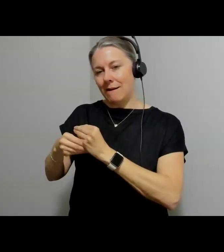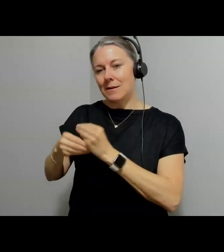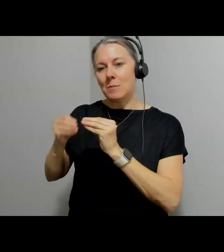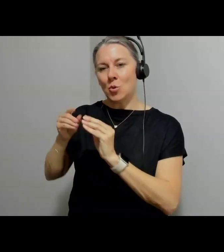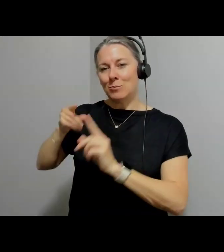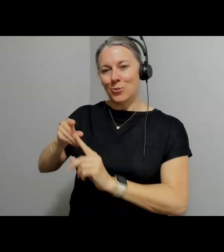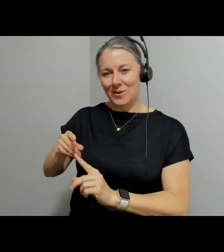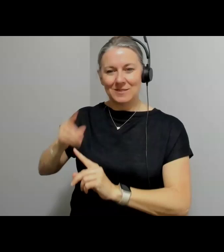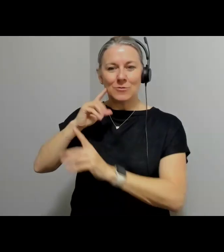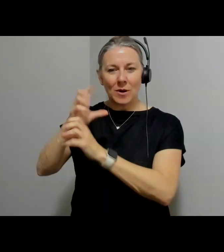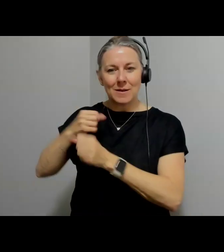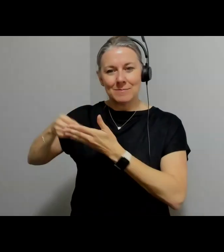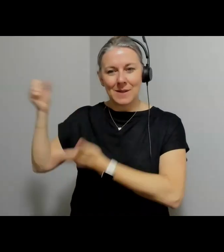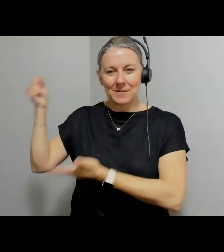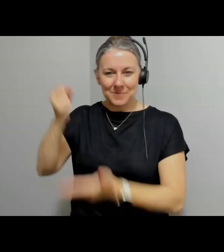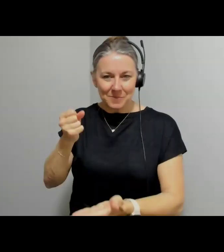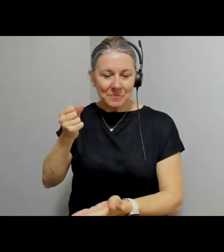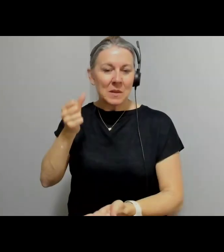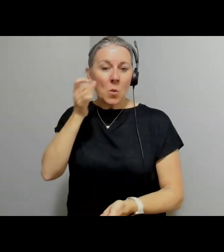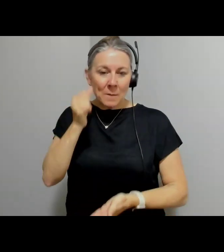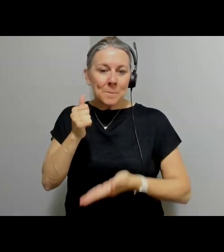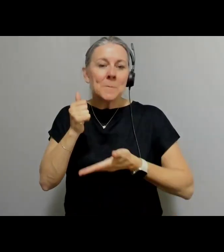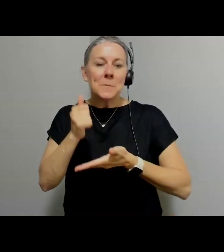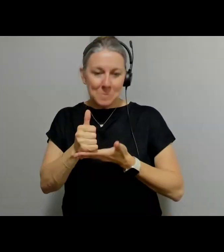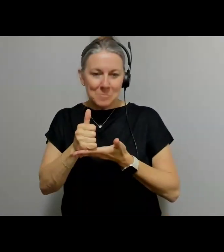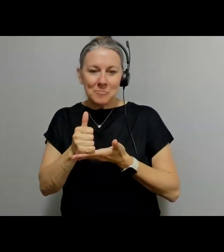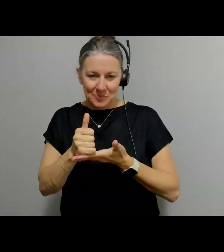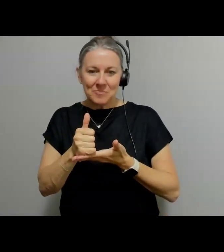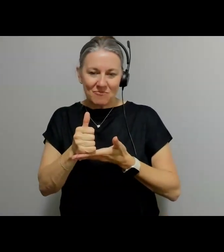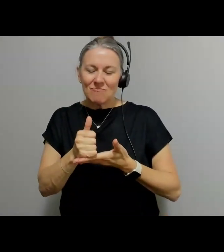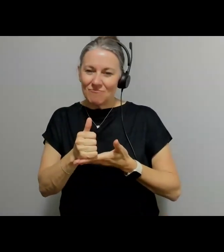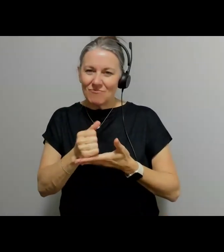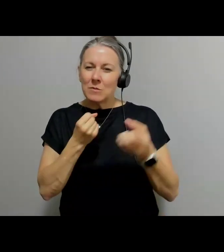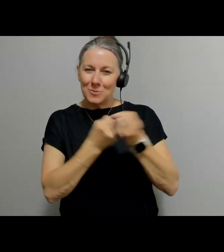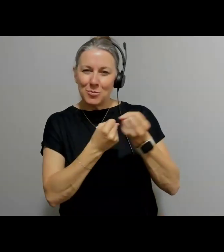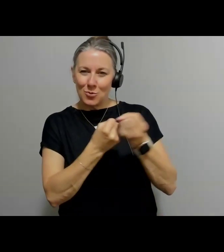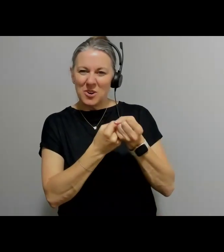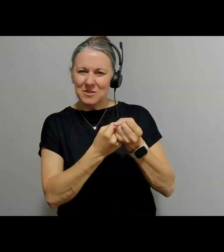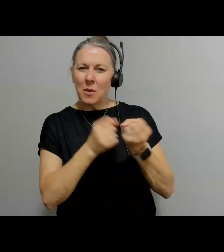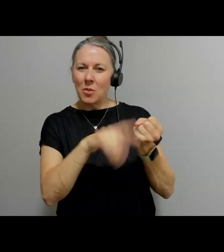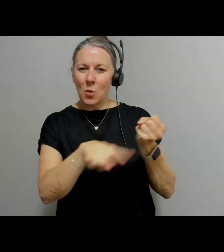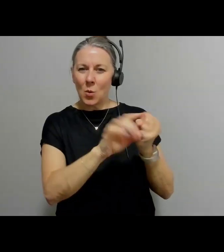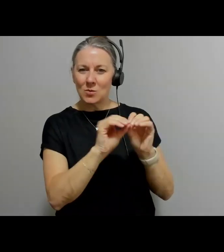innovative community-driven solutions and strengthen the organizations that seniors rely on every day.